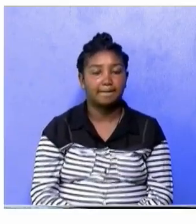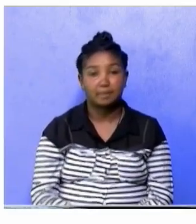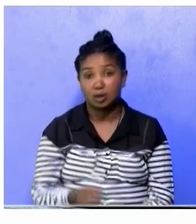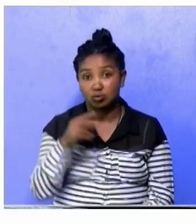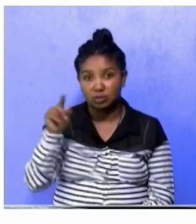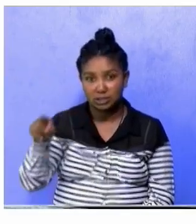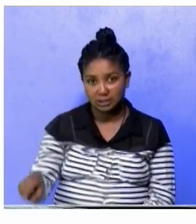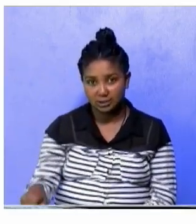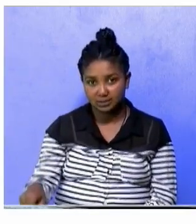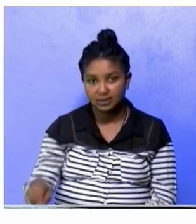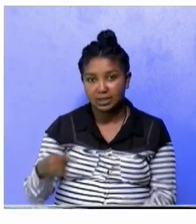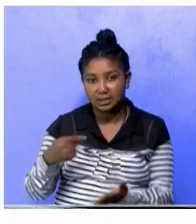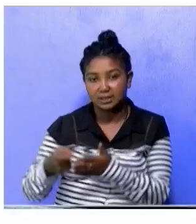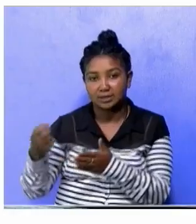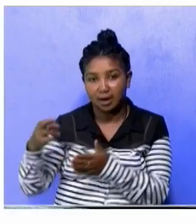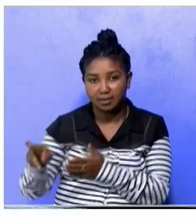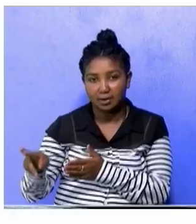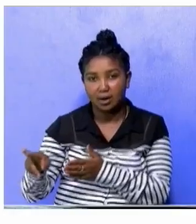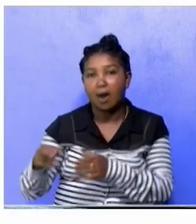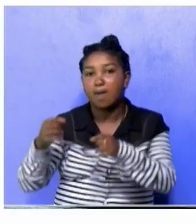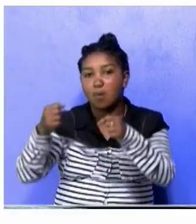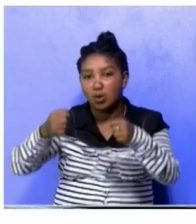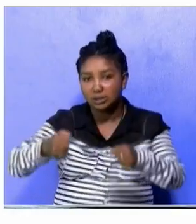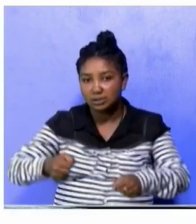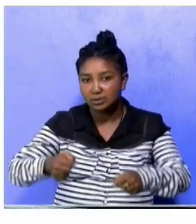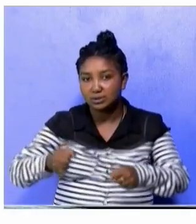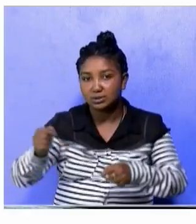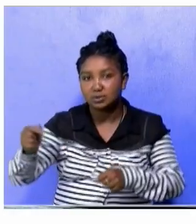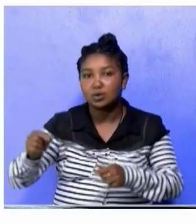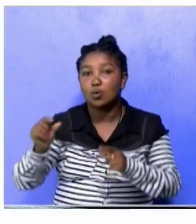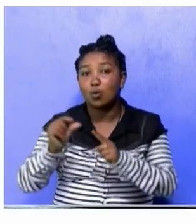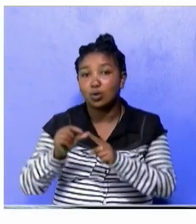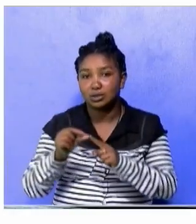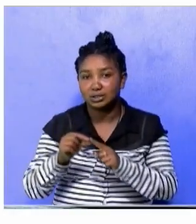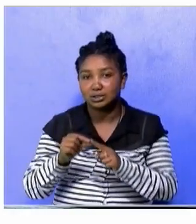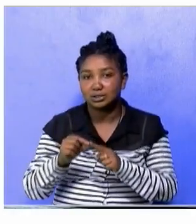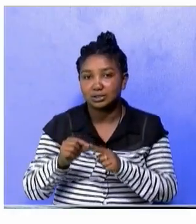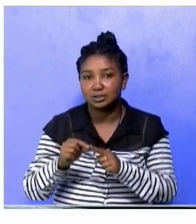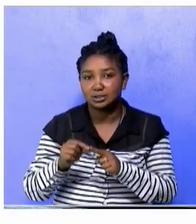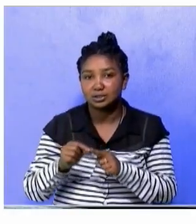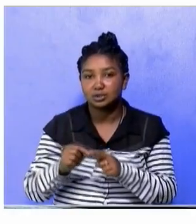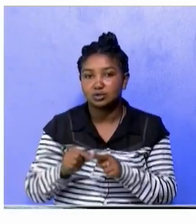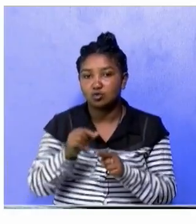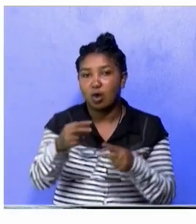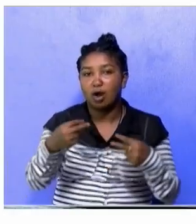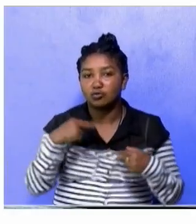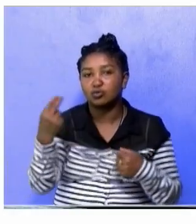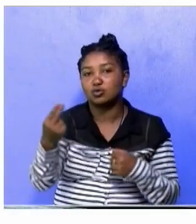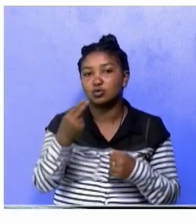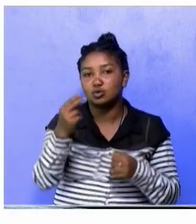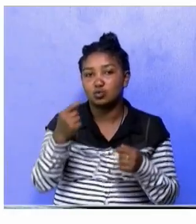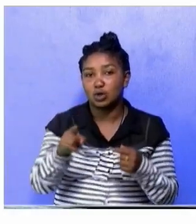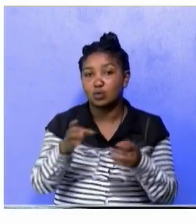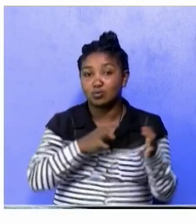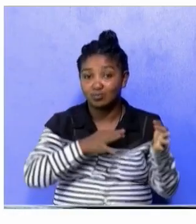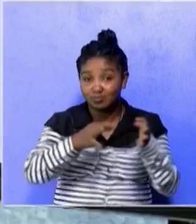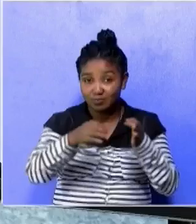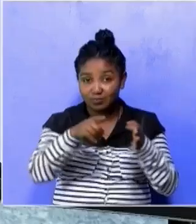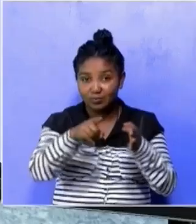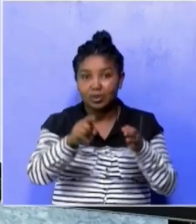Look, these are possible words, that you have to use it while you are making